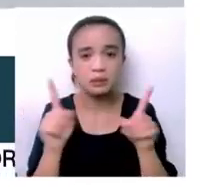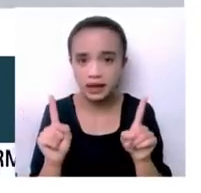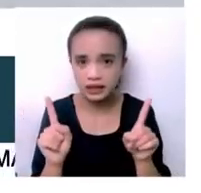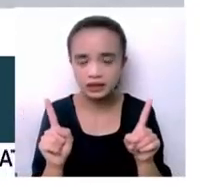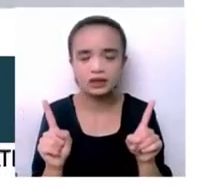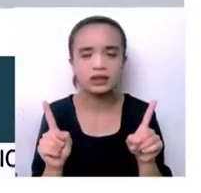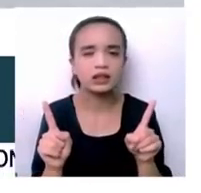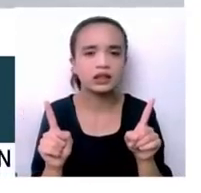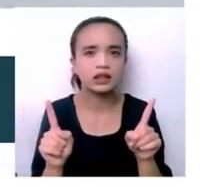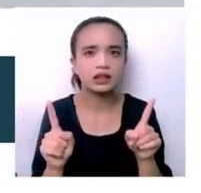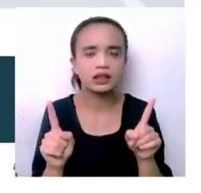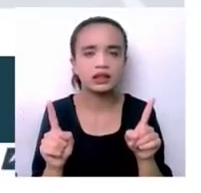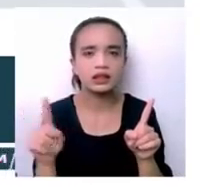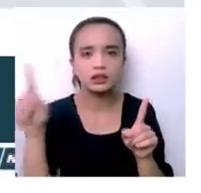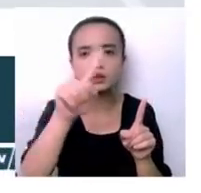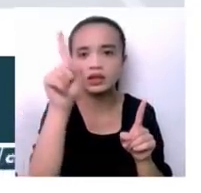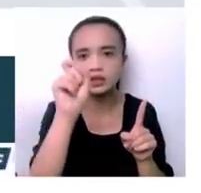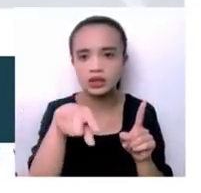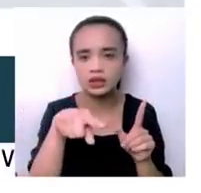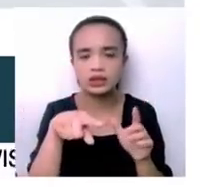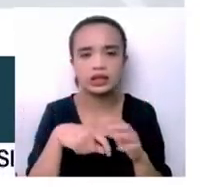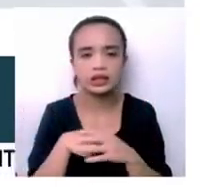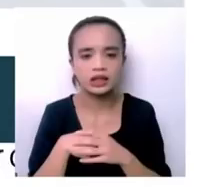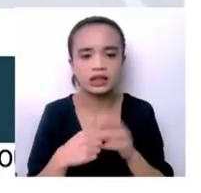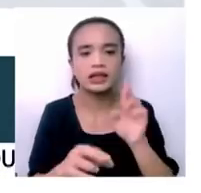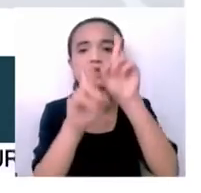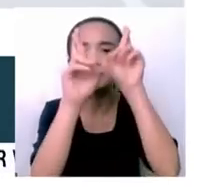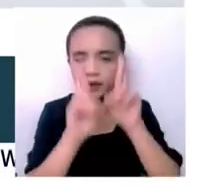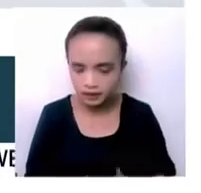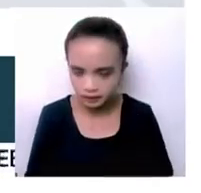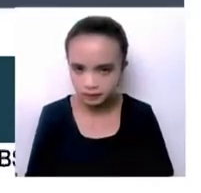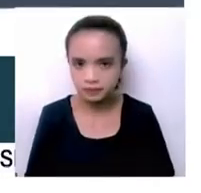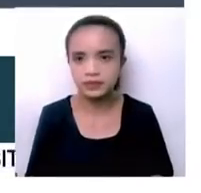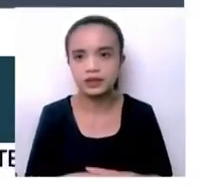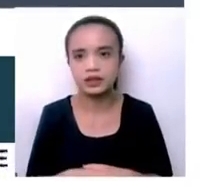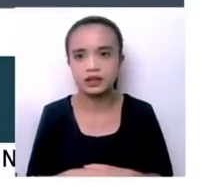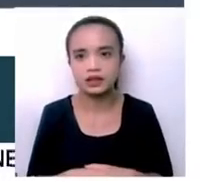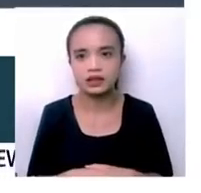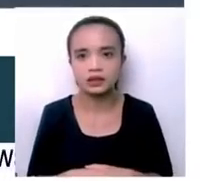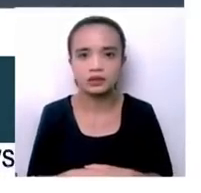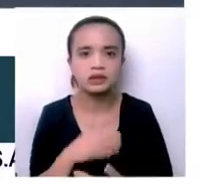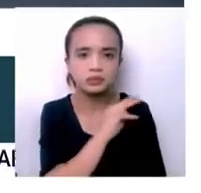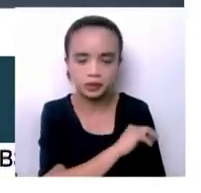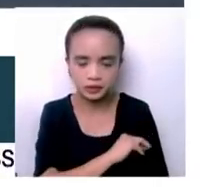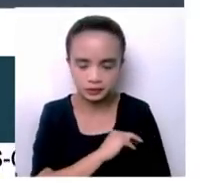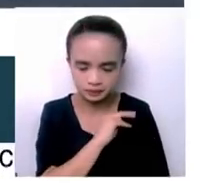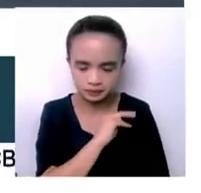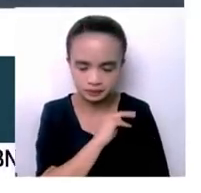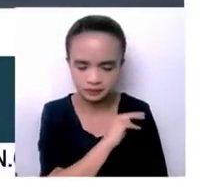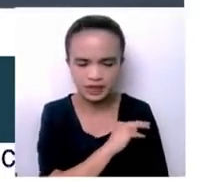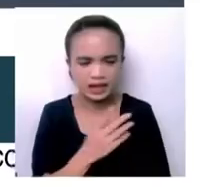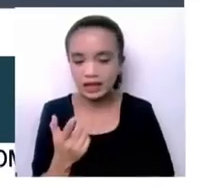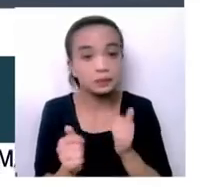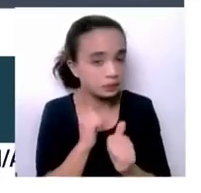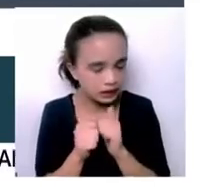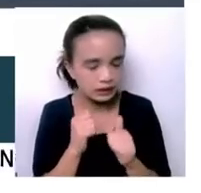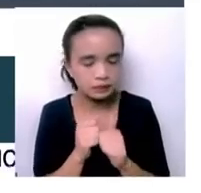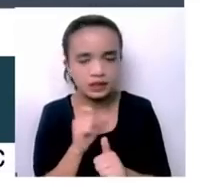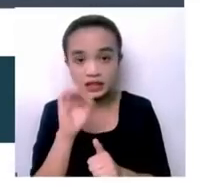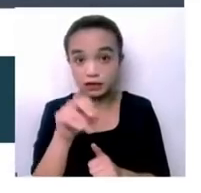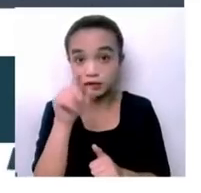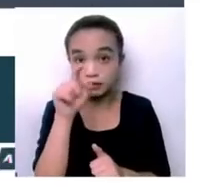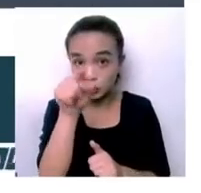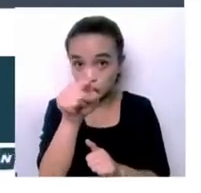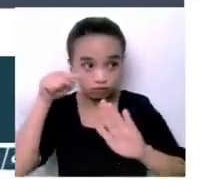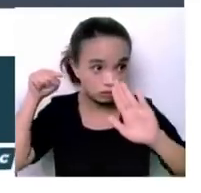a question of delicadeza and basic morality. I mean, if you kill somebody and